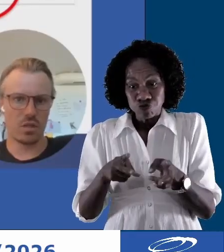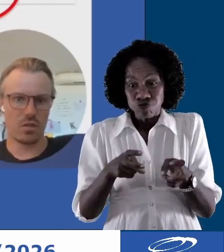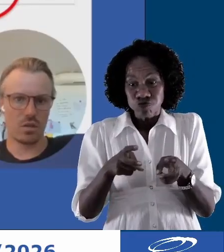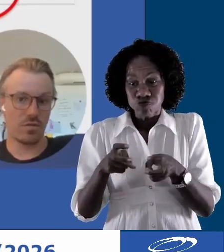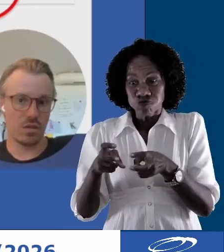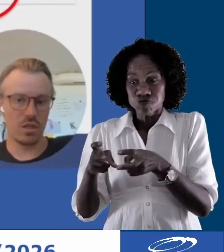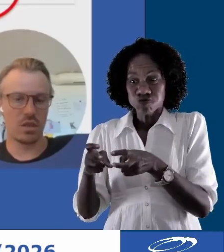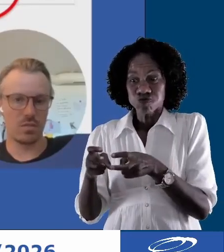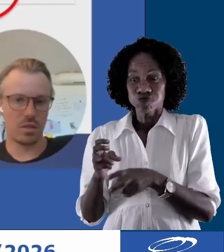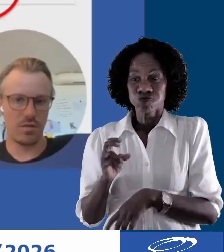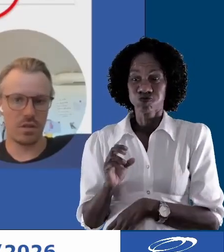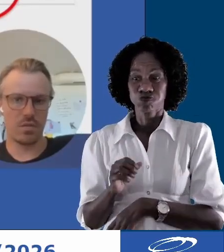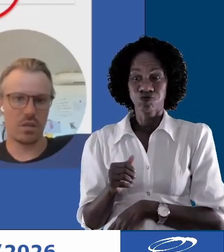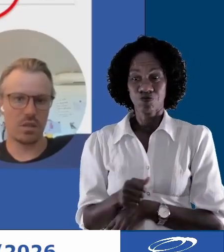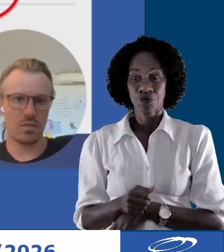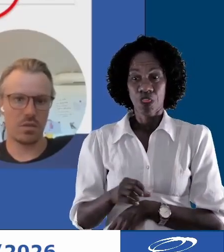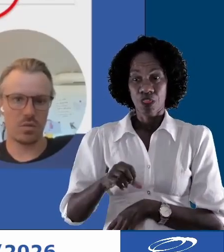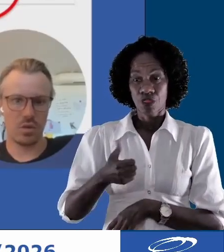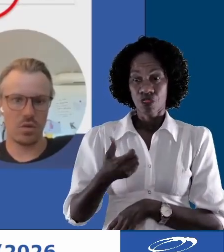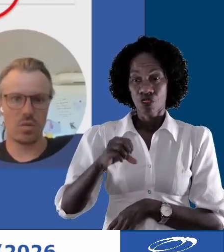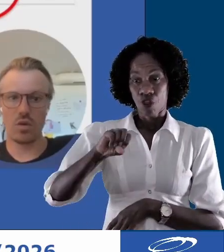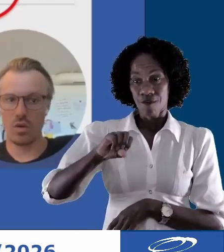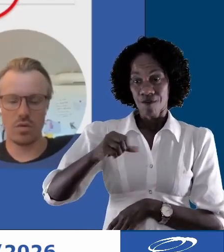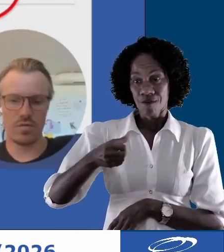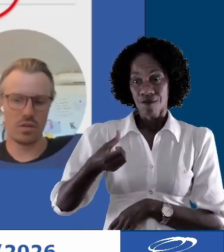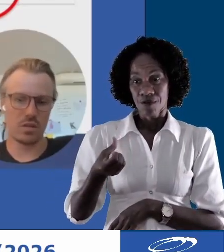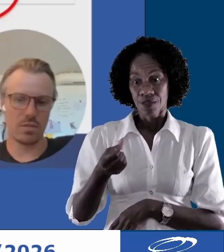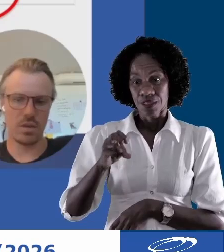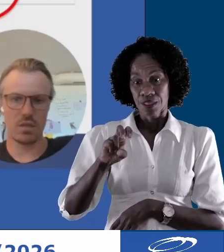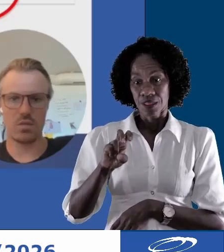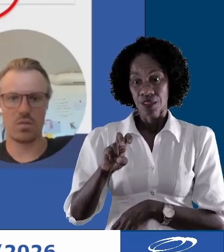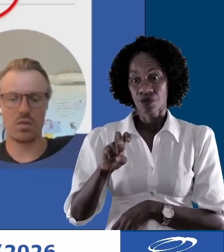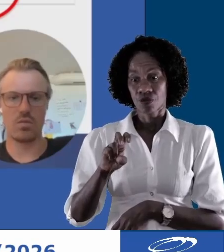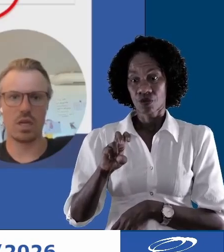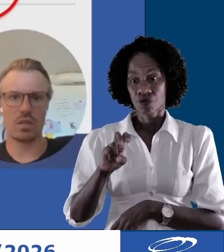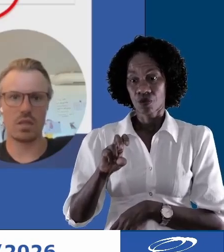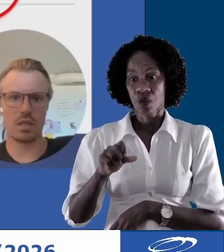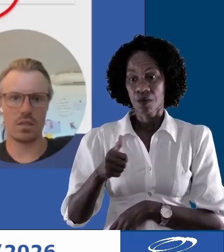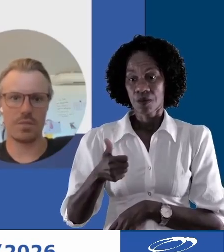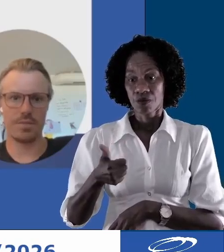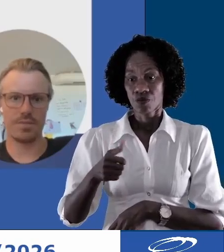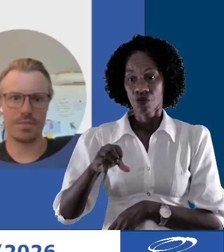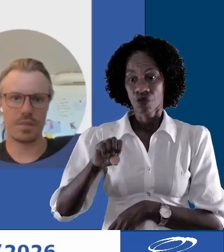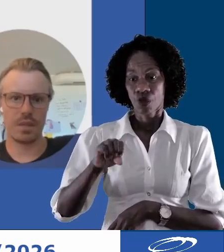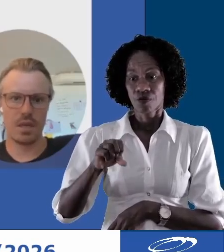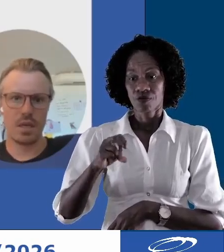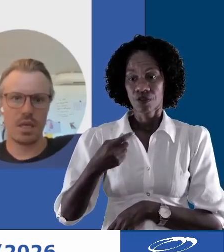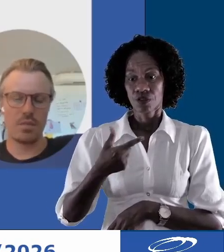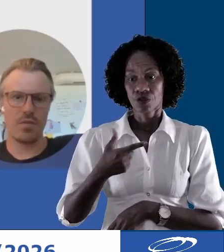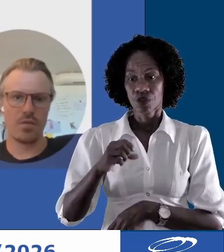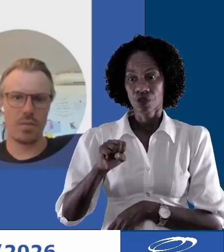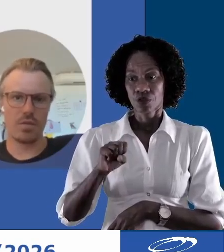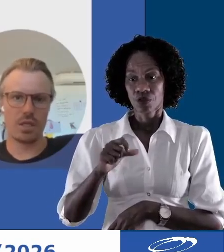a target for this specific combination, but we don't know if this is the best or the right target.